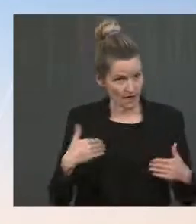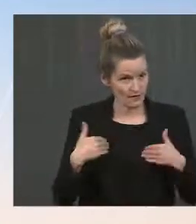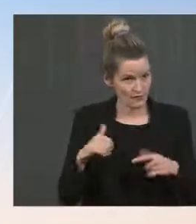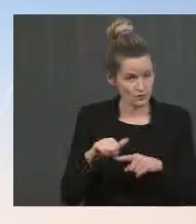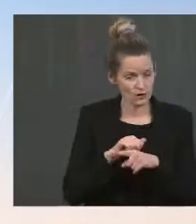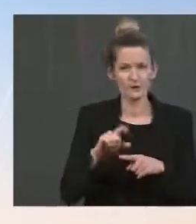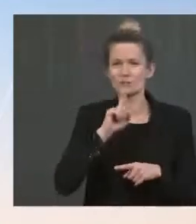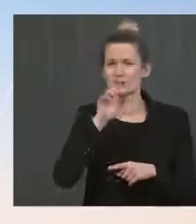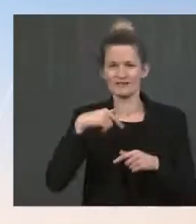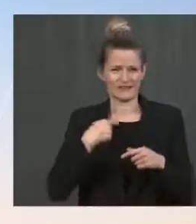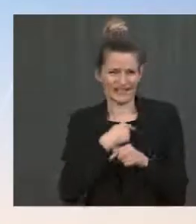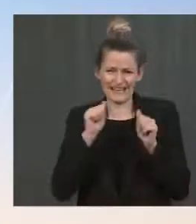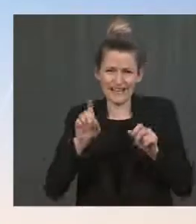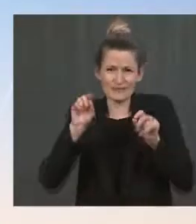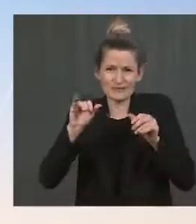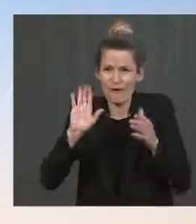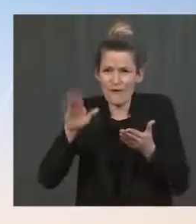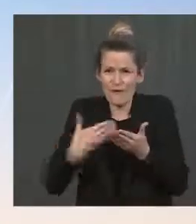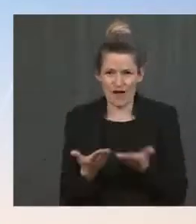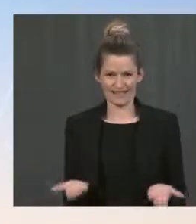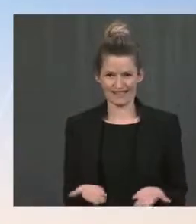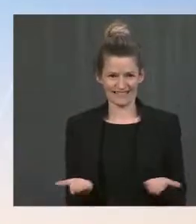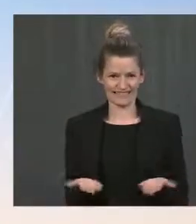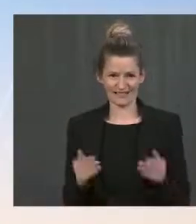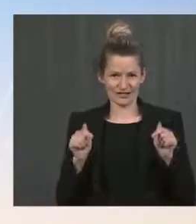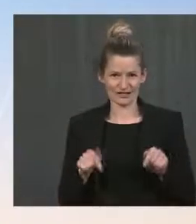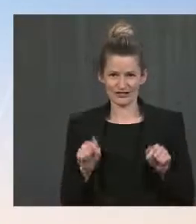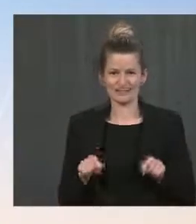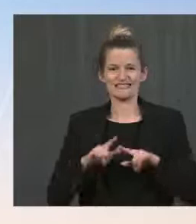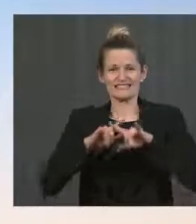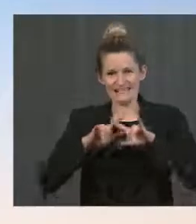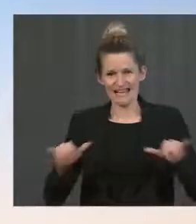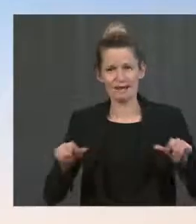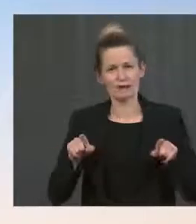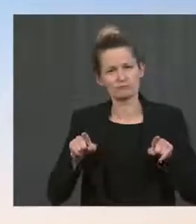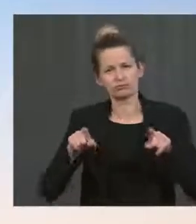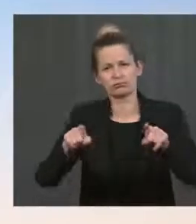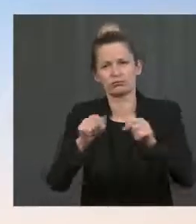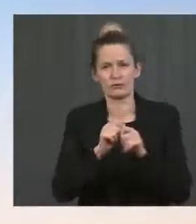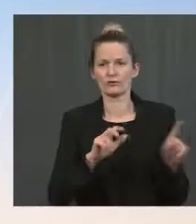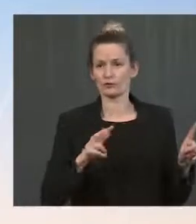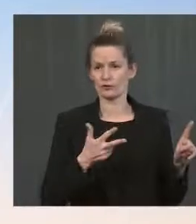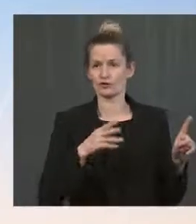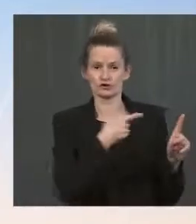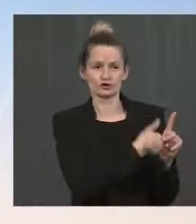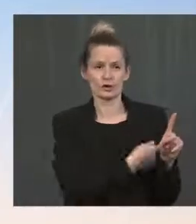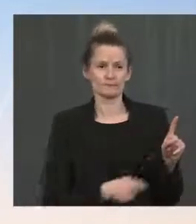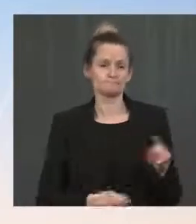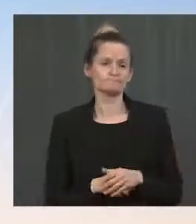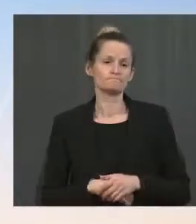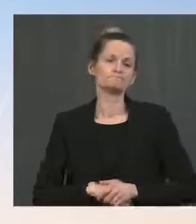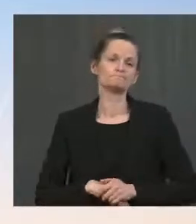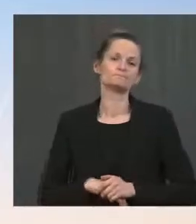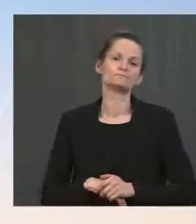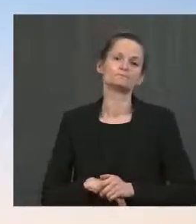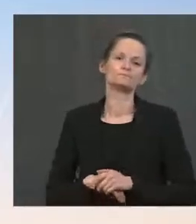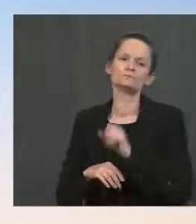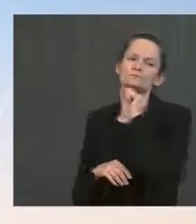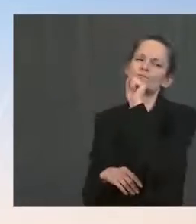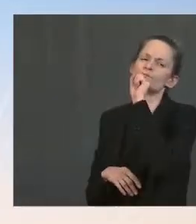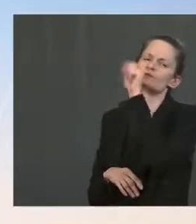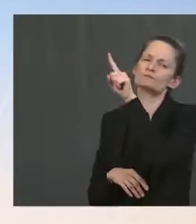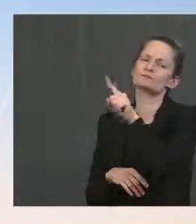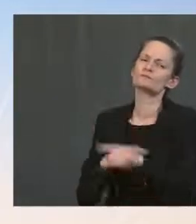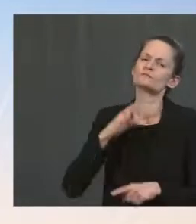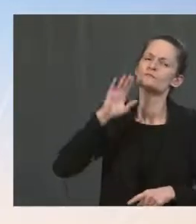The governor there was asked about the lack of an exception for rape or incest in the abortion law, and I